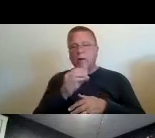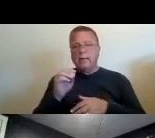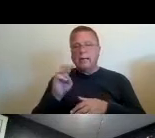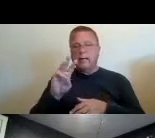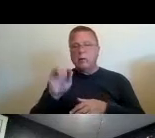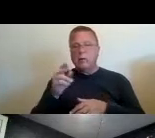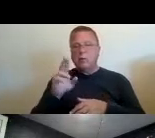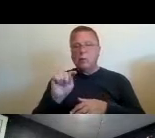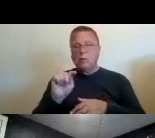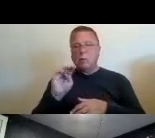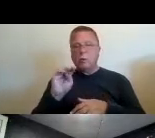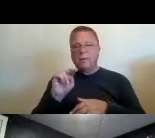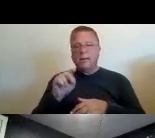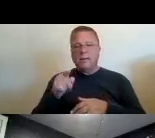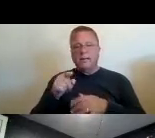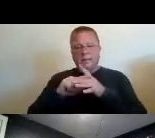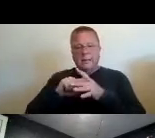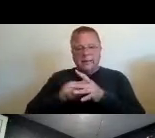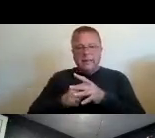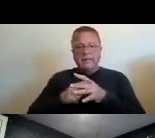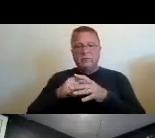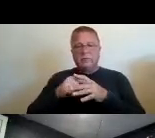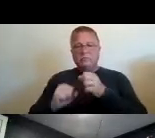the initial kind of foundation